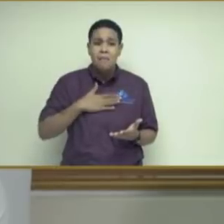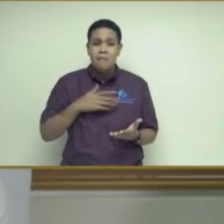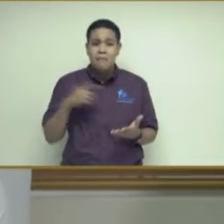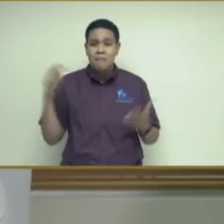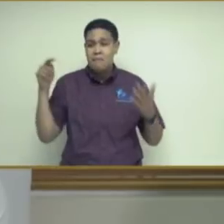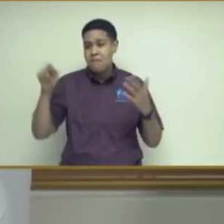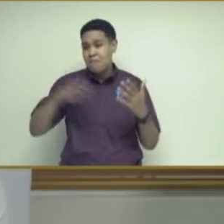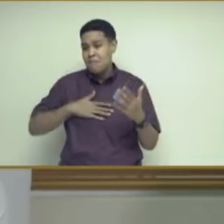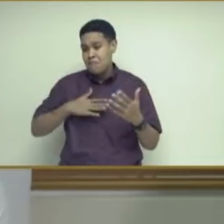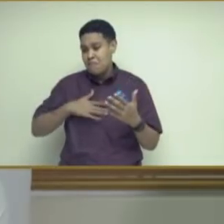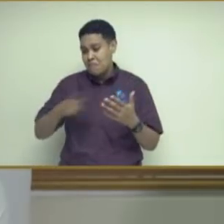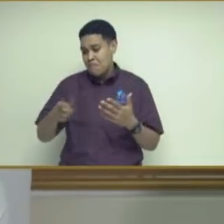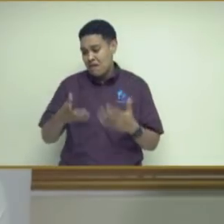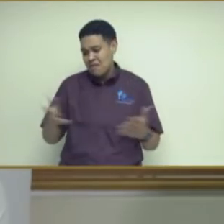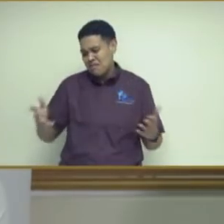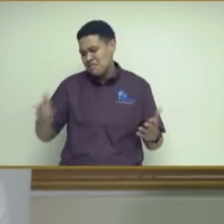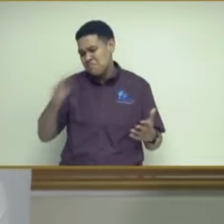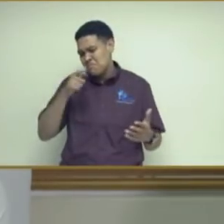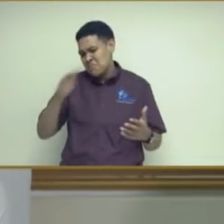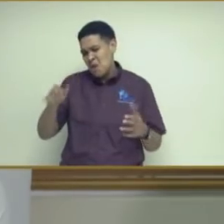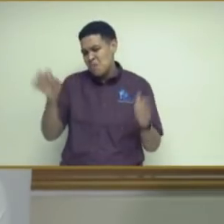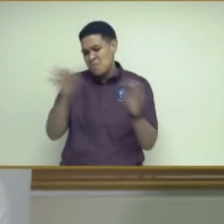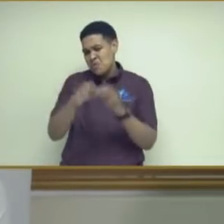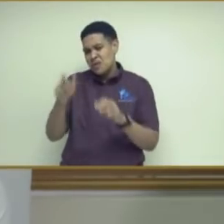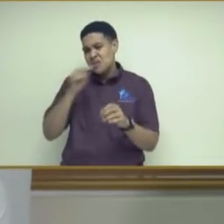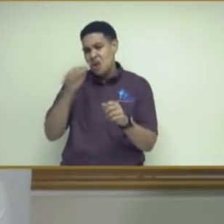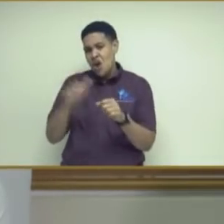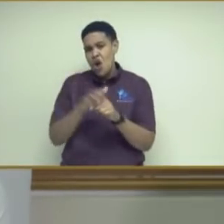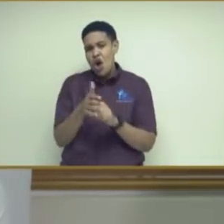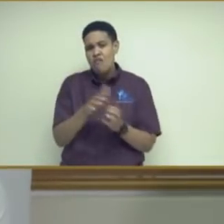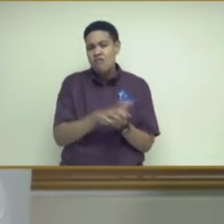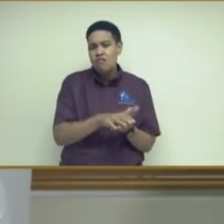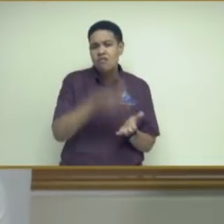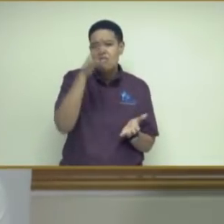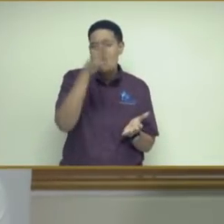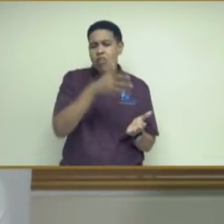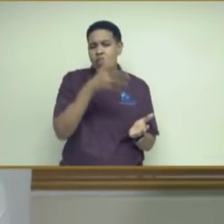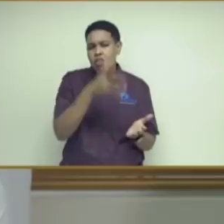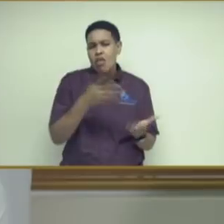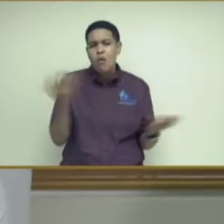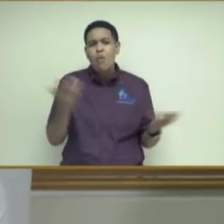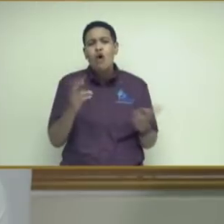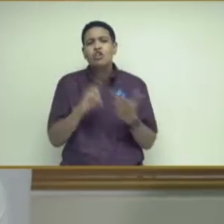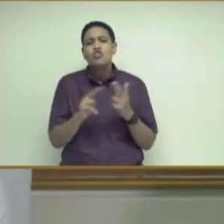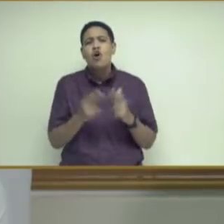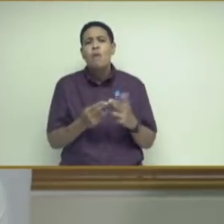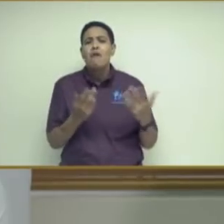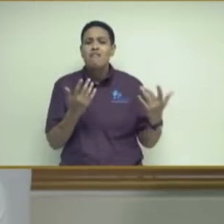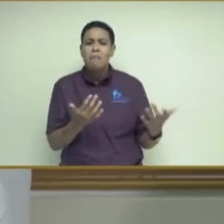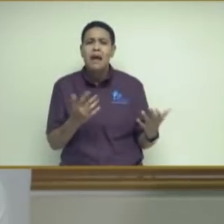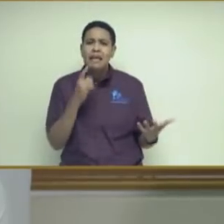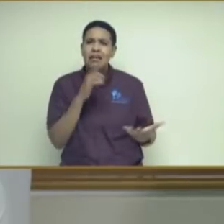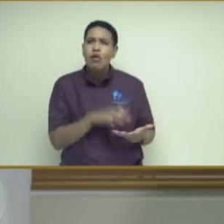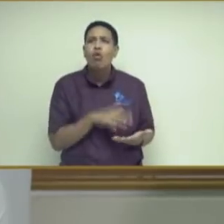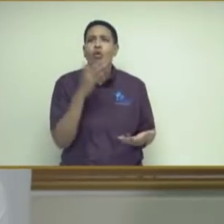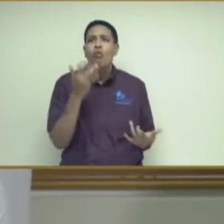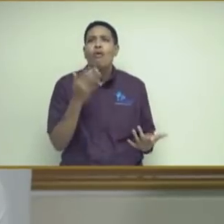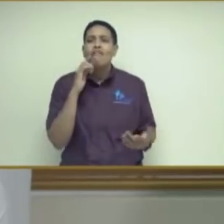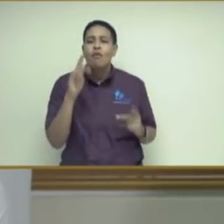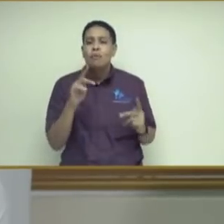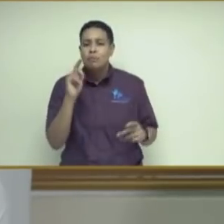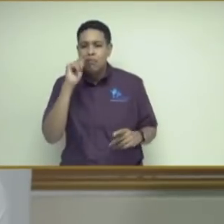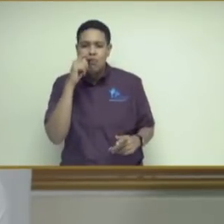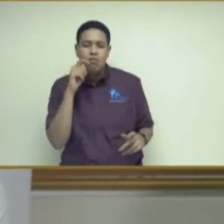like a COVID case, so they turned me back. The backlog, what is the number of pending cases that this huge backlog is